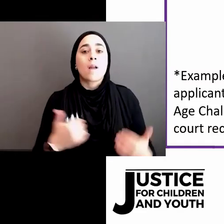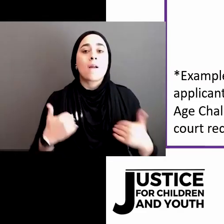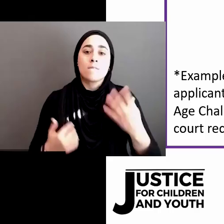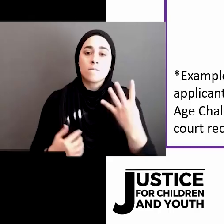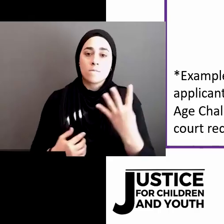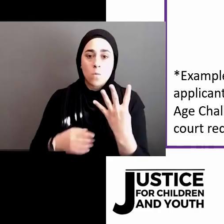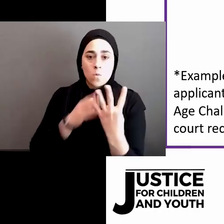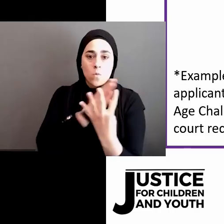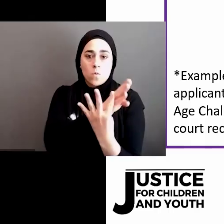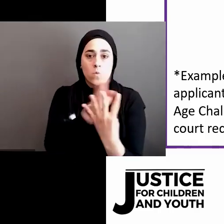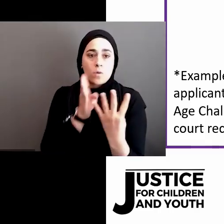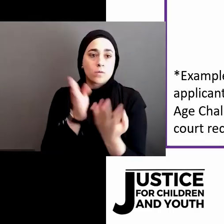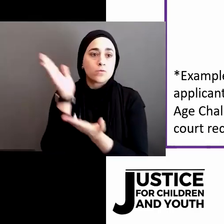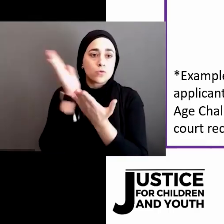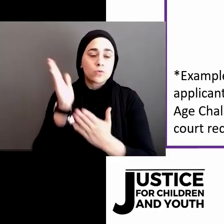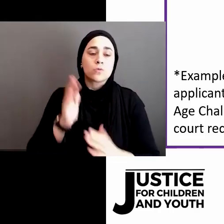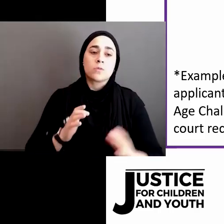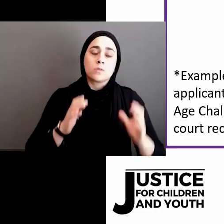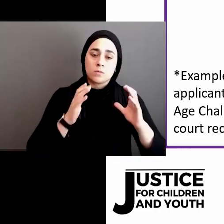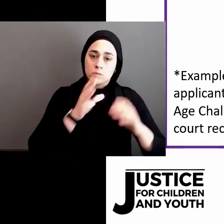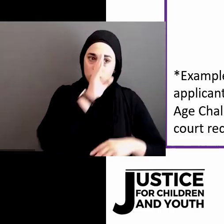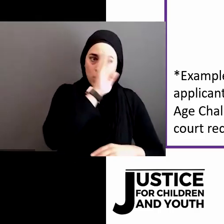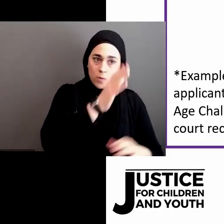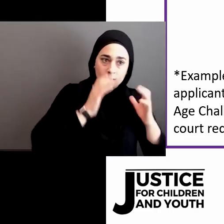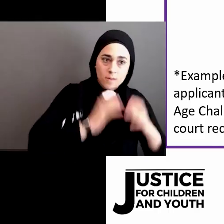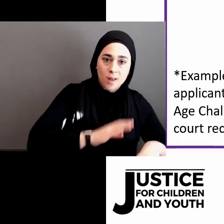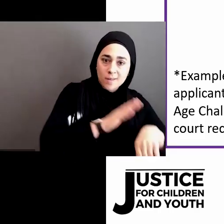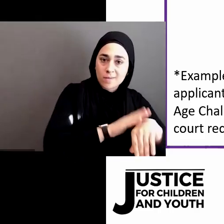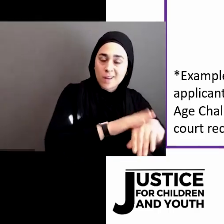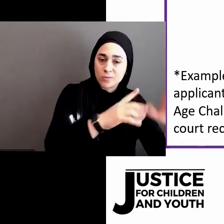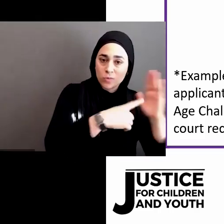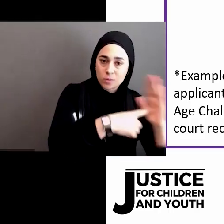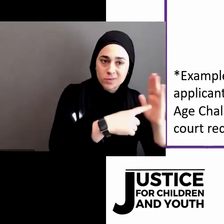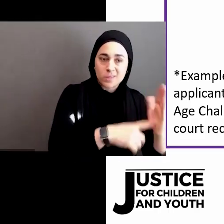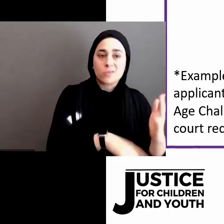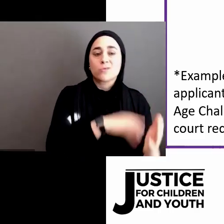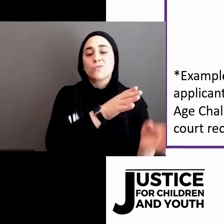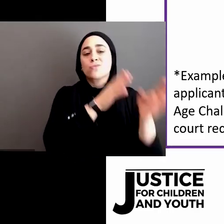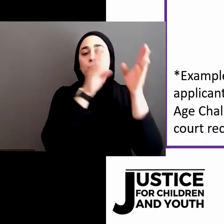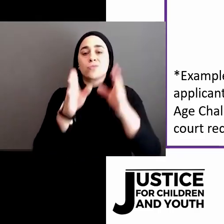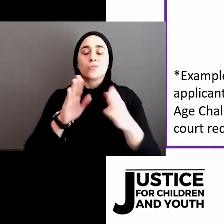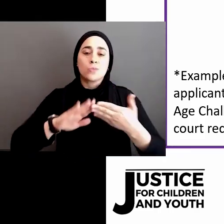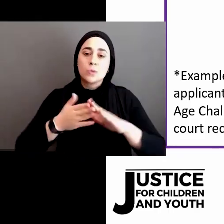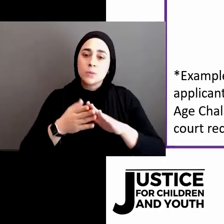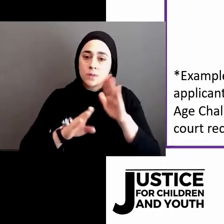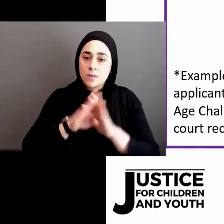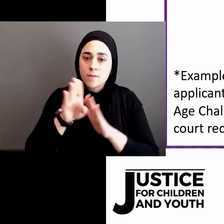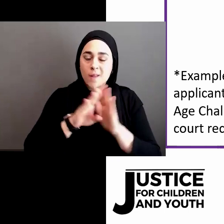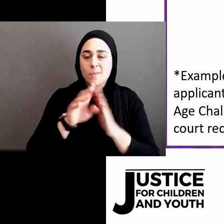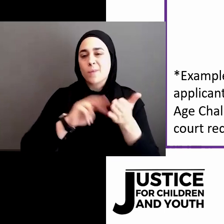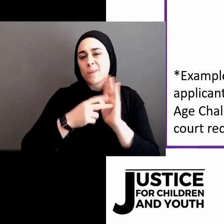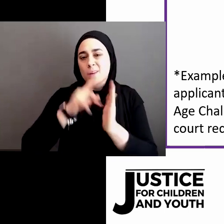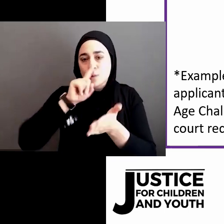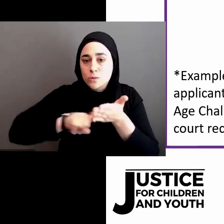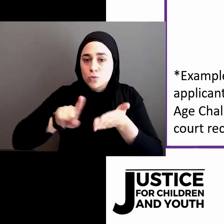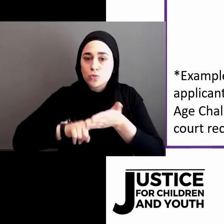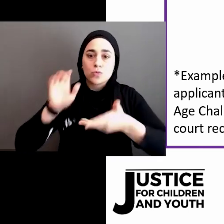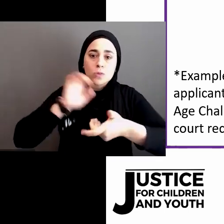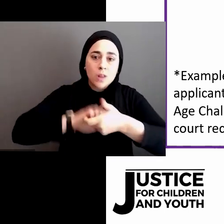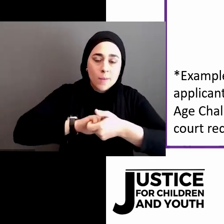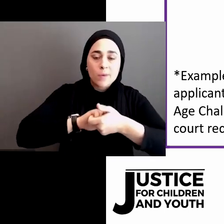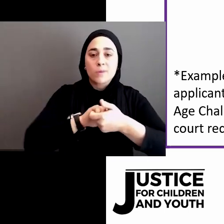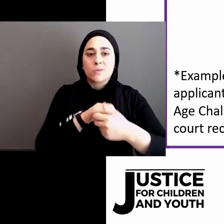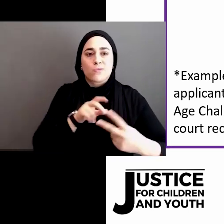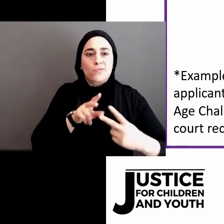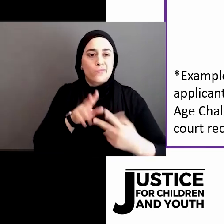are direct client advice and representation. I'll talk a little bit more about that. Community development, so research, collaborations, partnerships